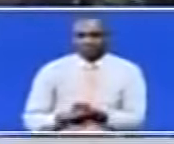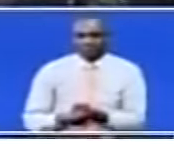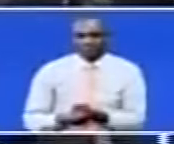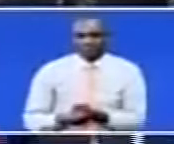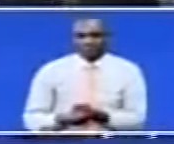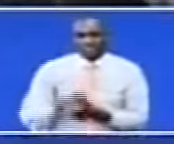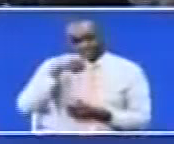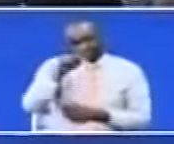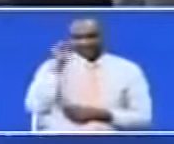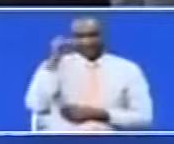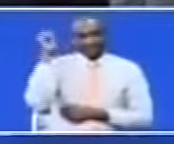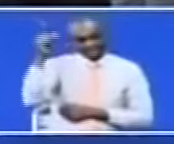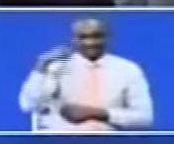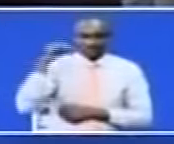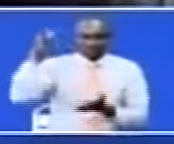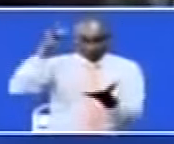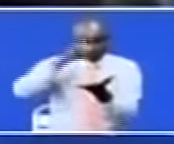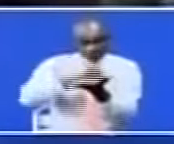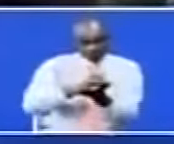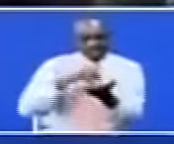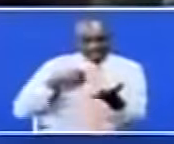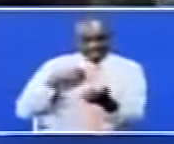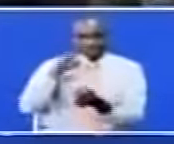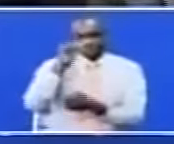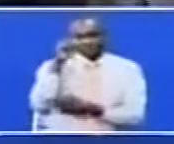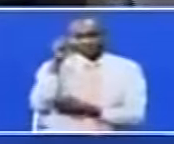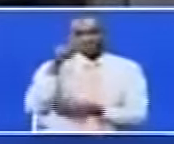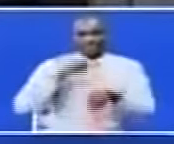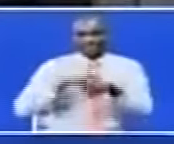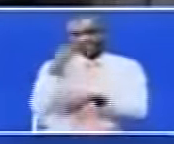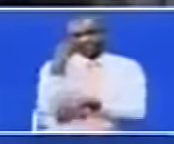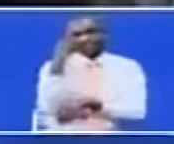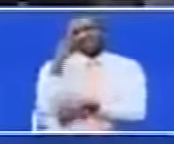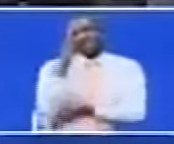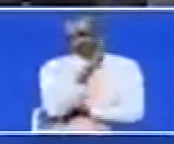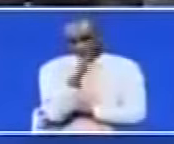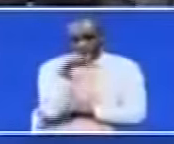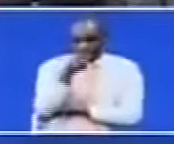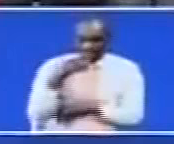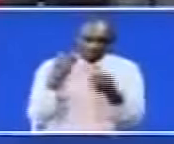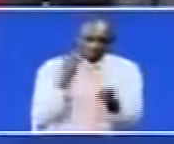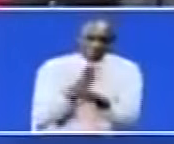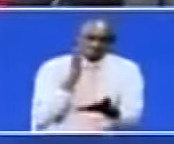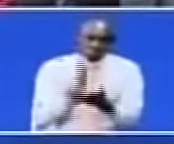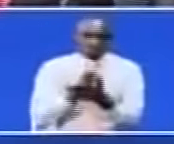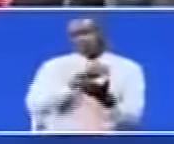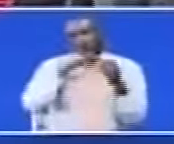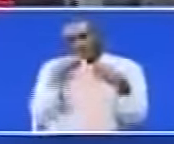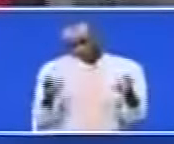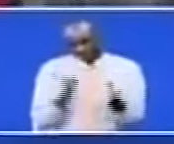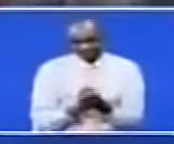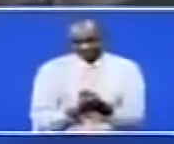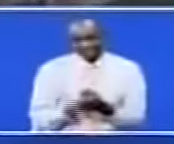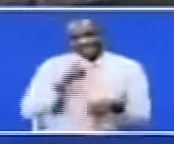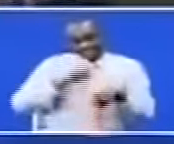A crestfallen Harambee Stars side touched down at the Wilson Airport around 3 p.m. from Cape Verde, where they failed to make it to the third round of World Cup